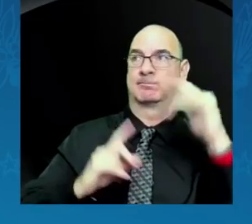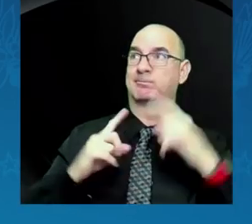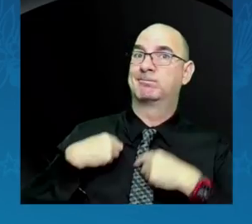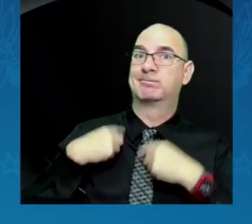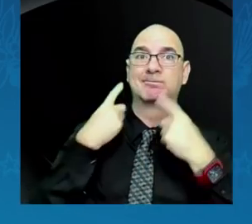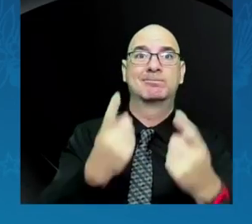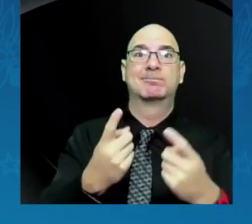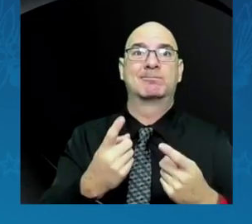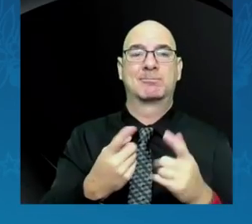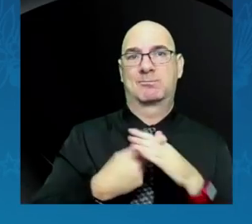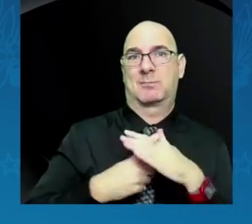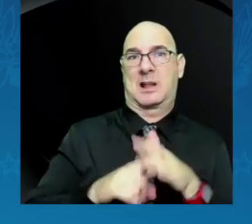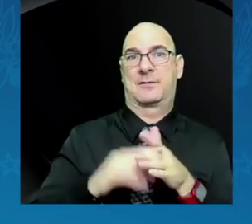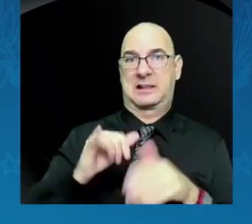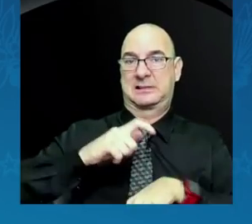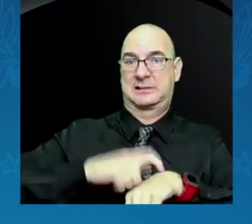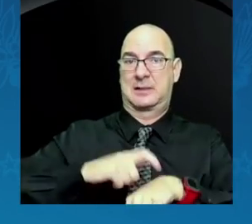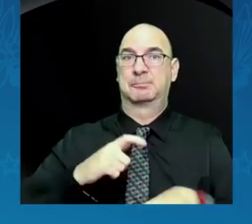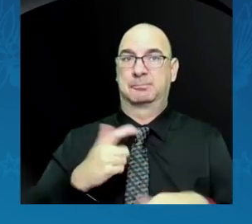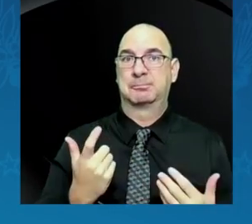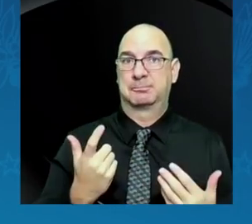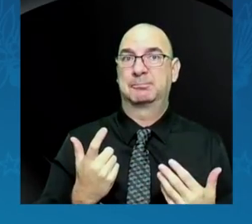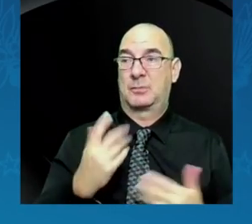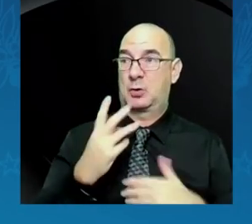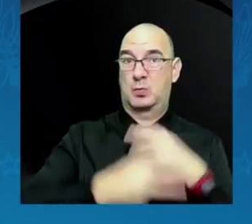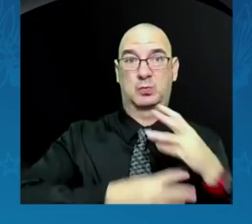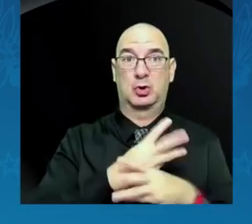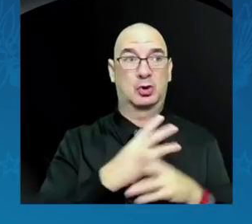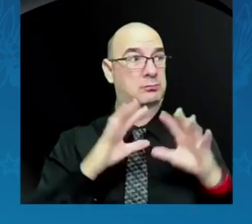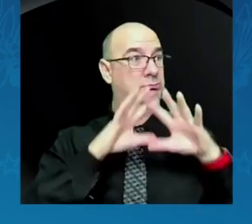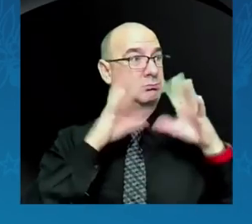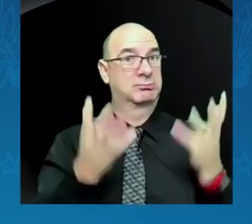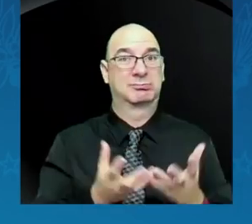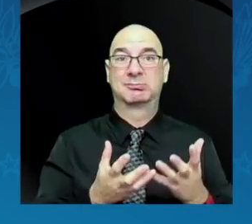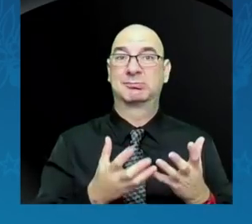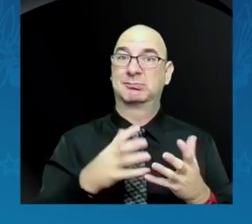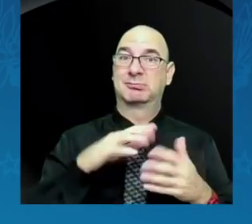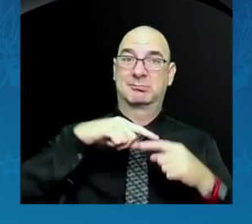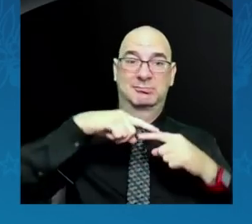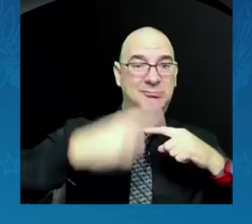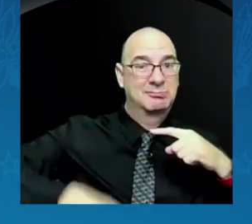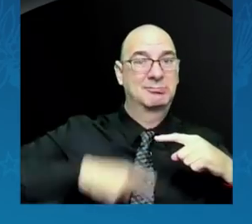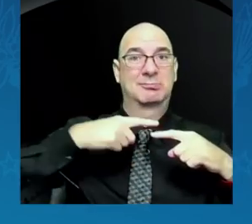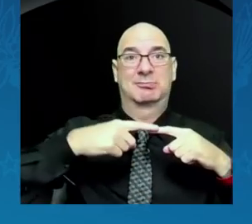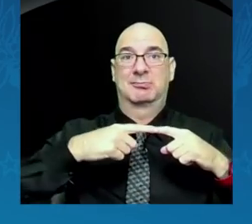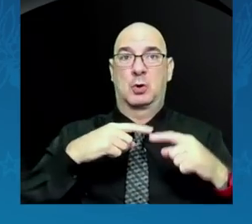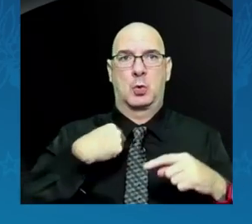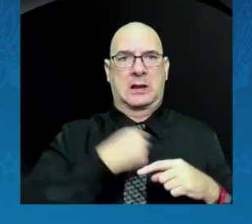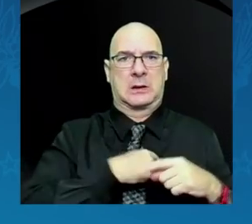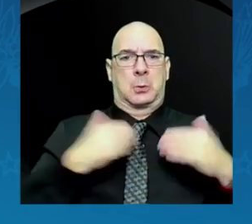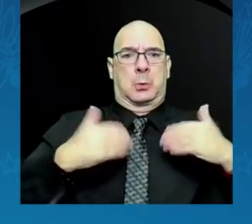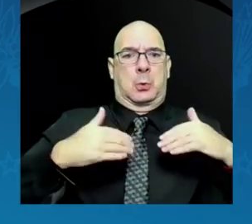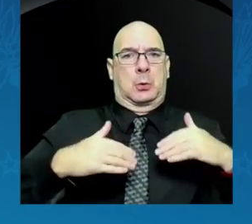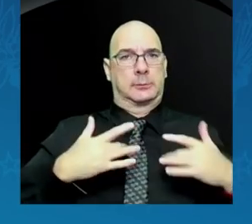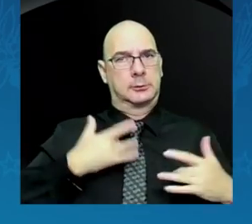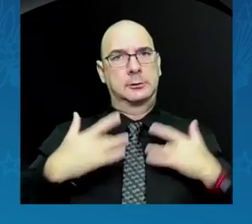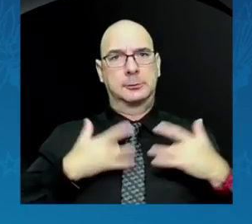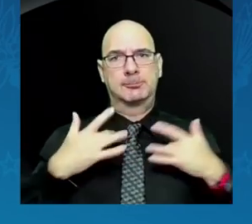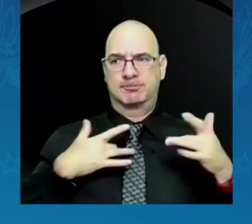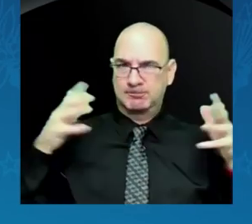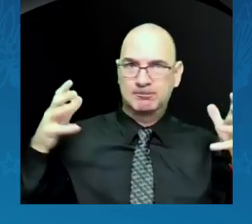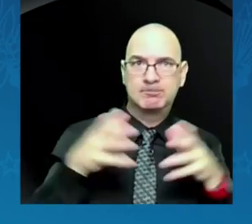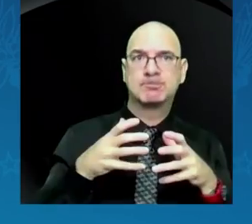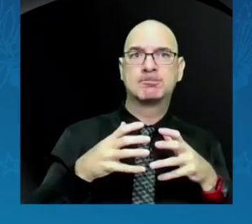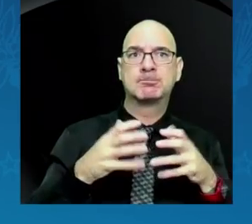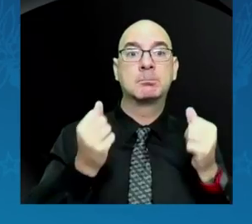around the world. I'm particularly excited about the convening and the number of nations that came together